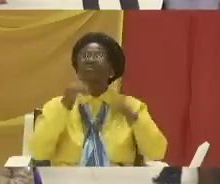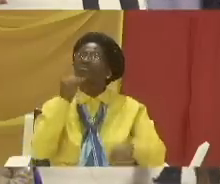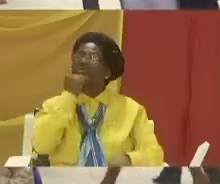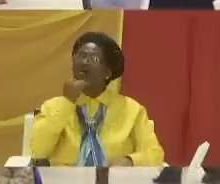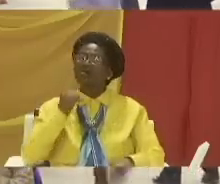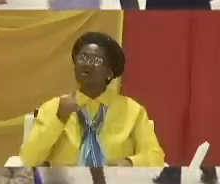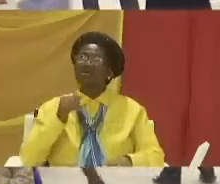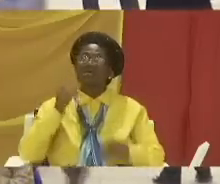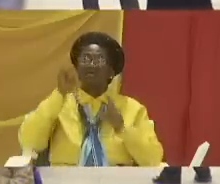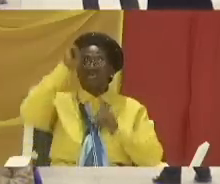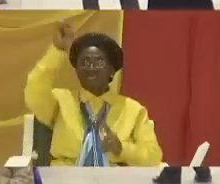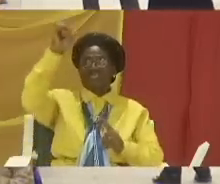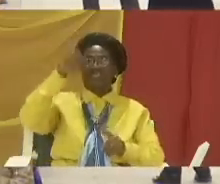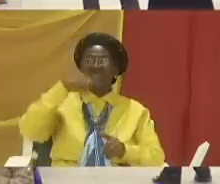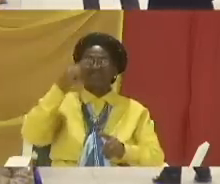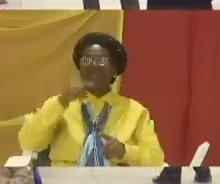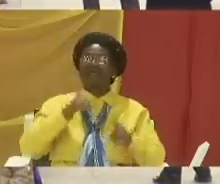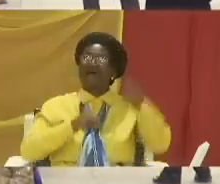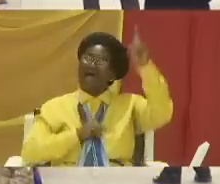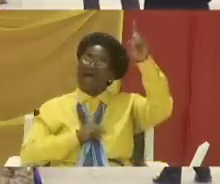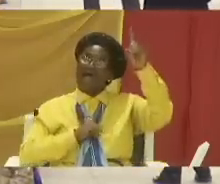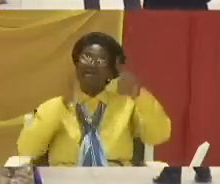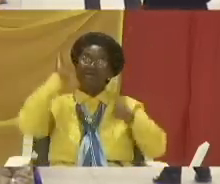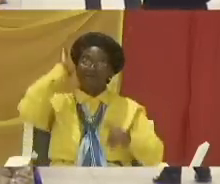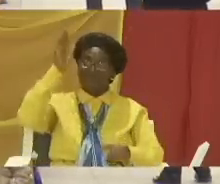He said, I will remind you.